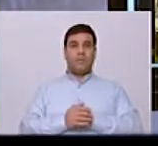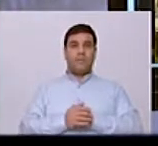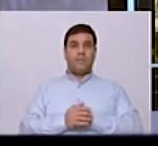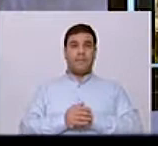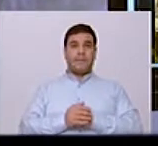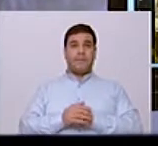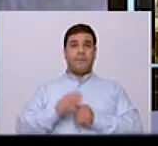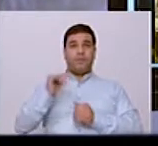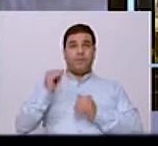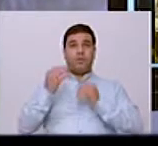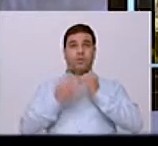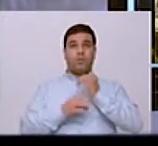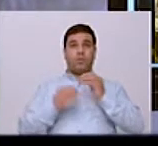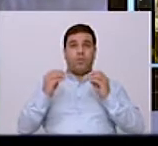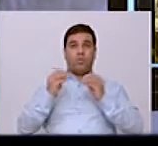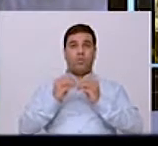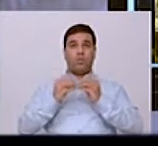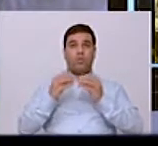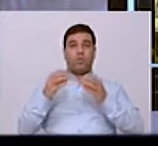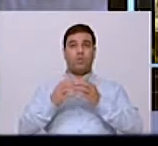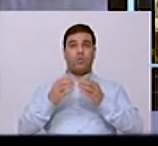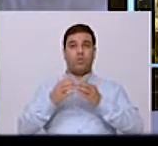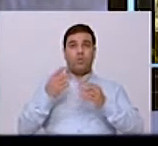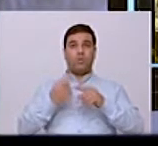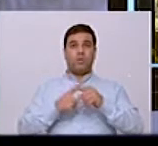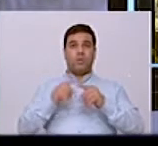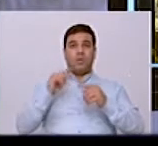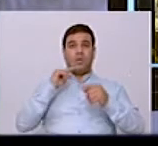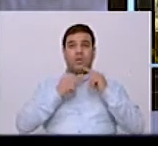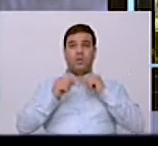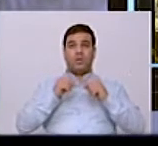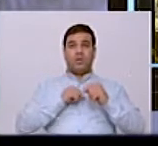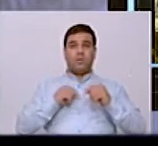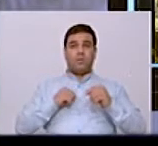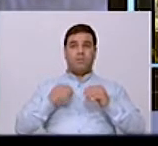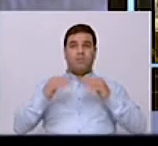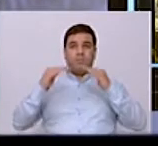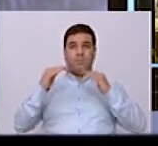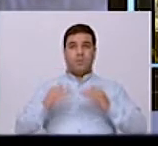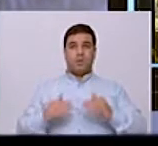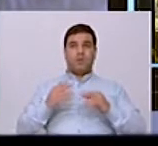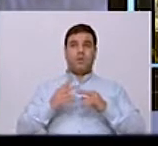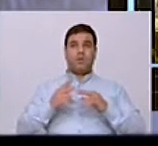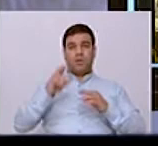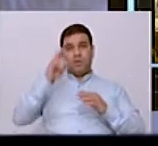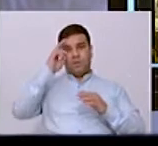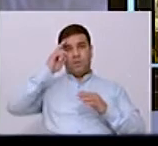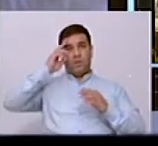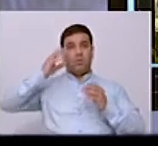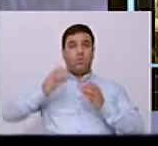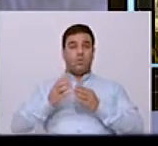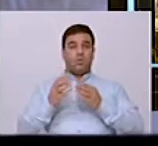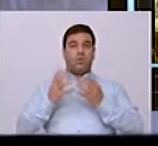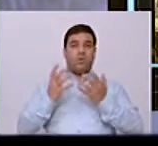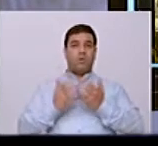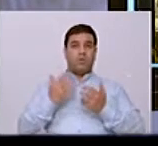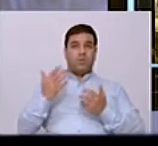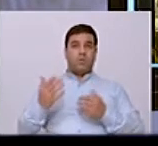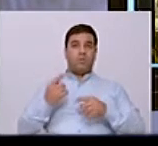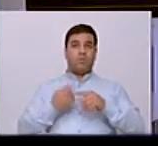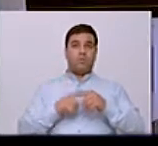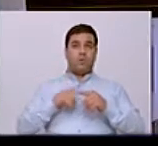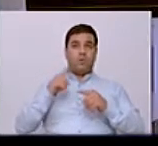Va oxirgi, ya'ni 10-chi guruhni iqtisodiyoti eng qoloq agrar davlatlar guruhi sanaladi.